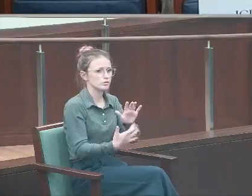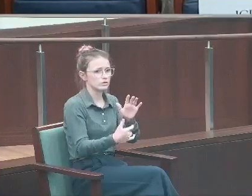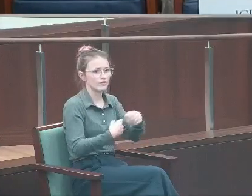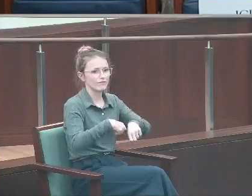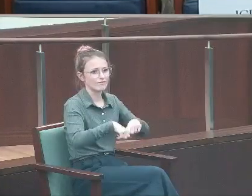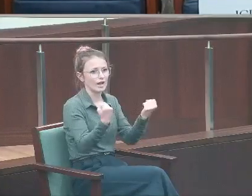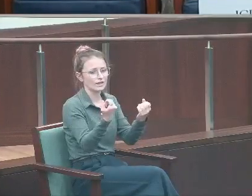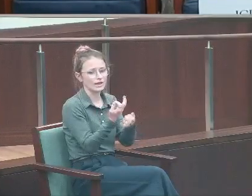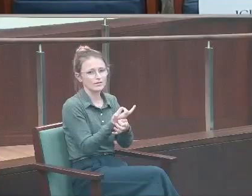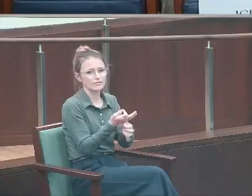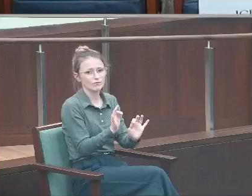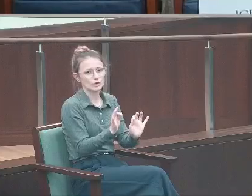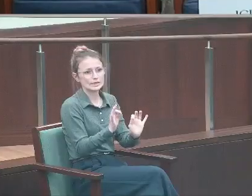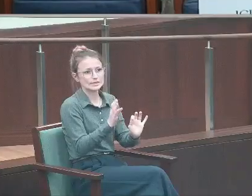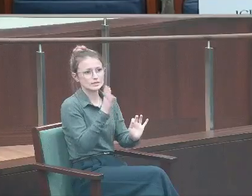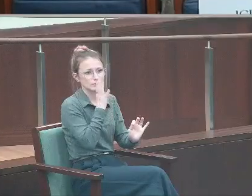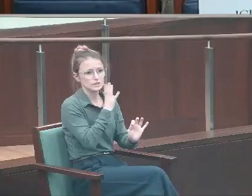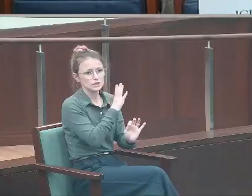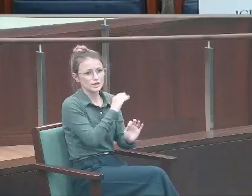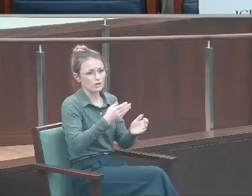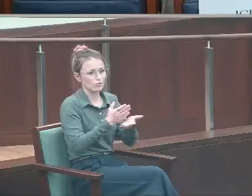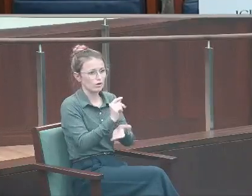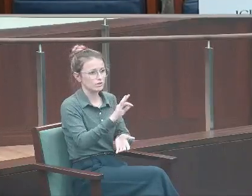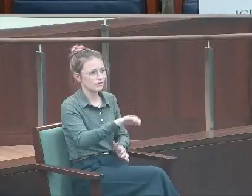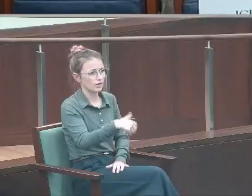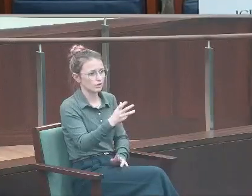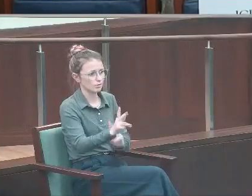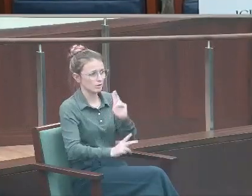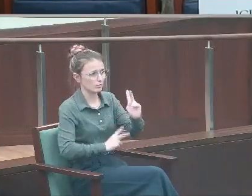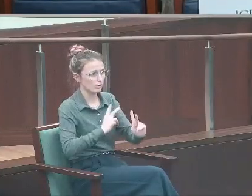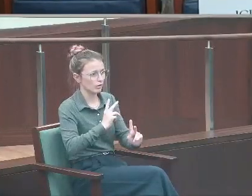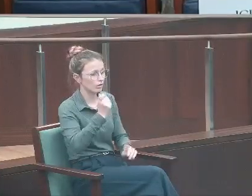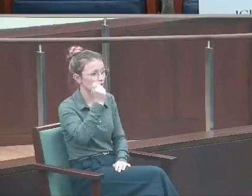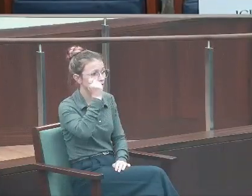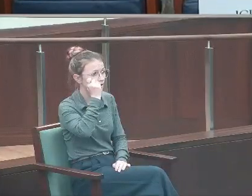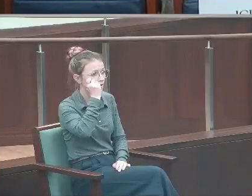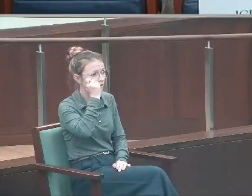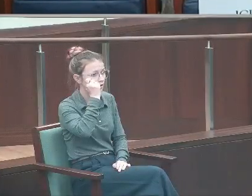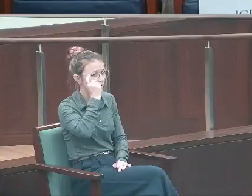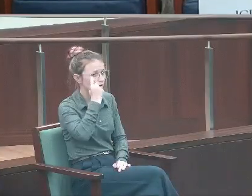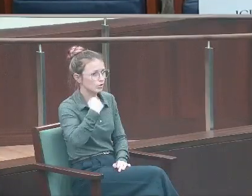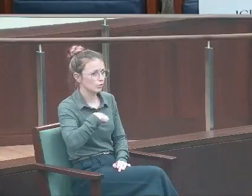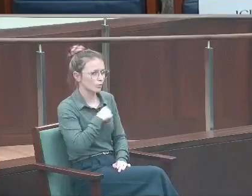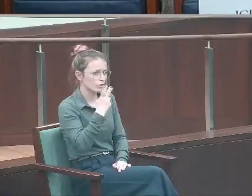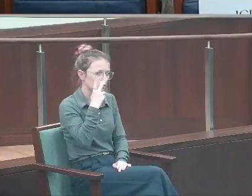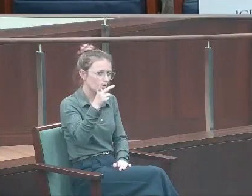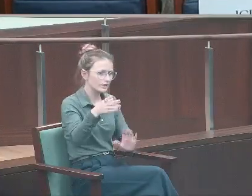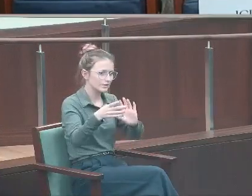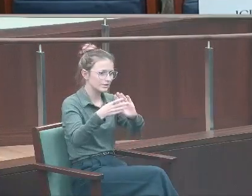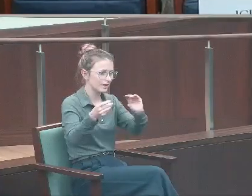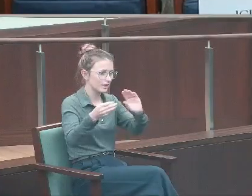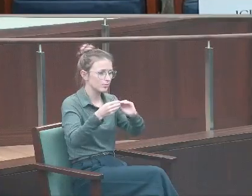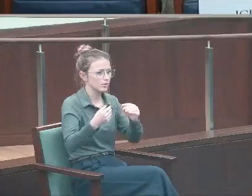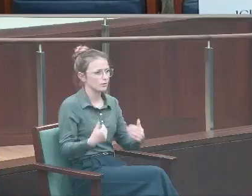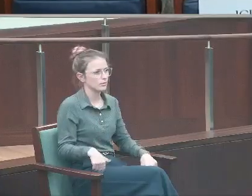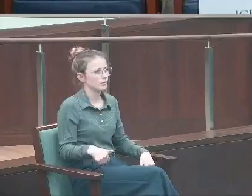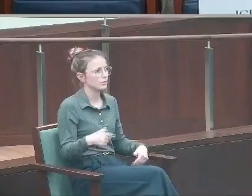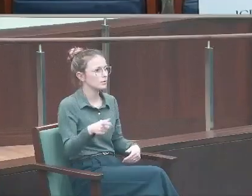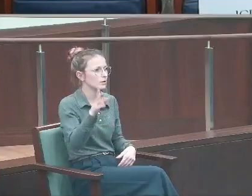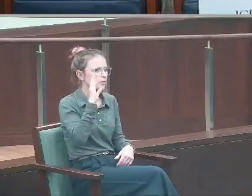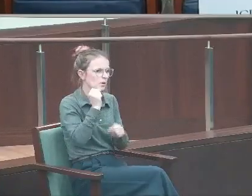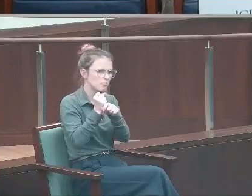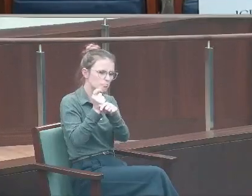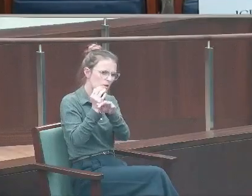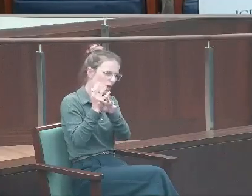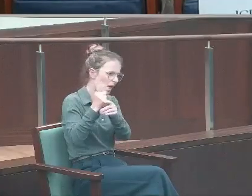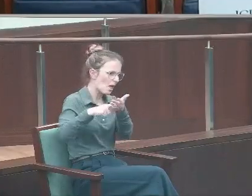speech and due process rights of other people. And like as soon as we saw this statement come out, we knew Adam Lehman was going to get blasted by certain